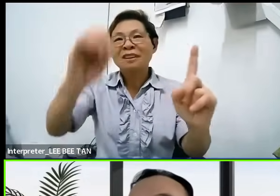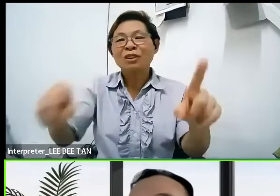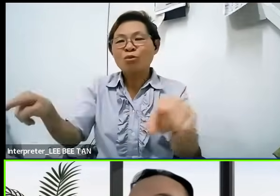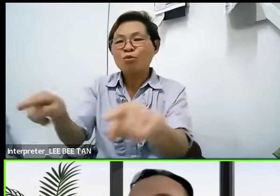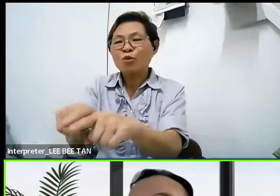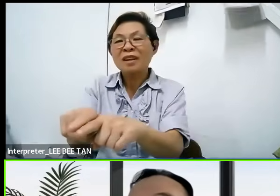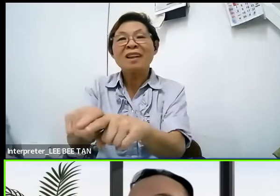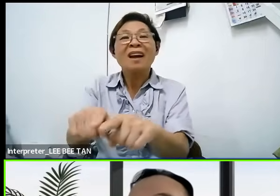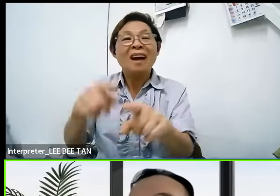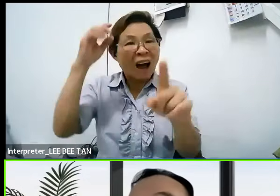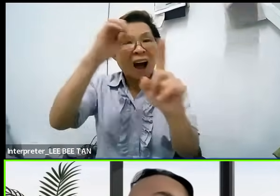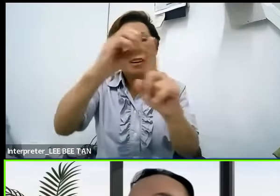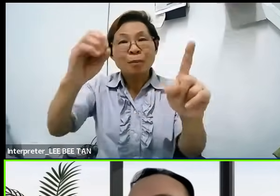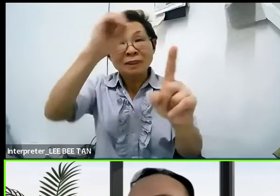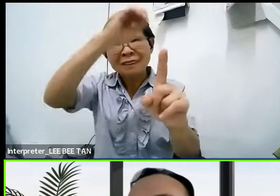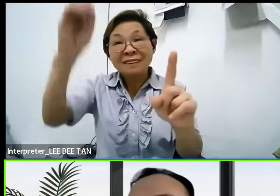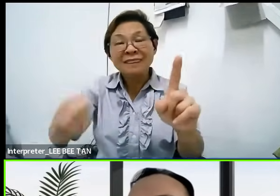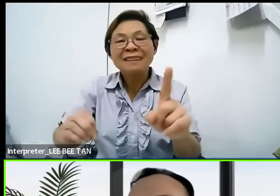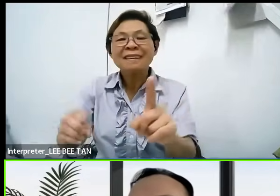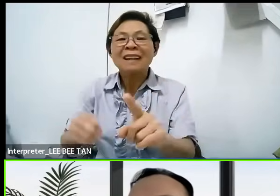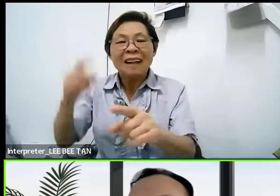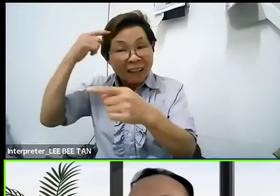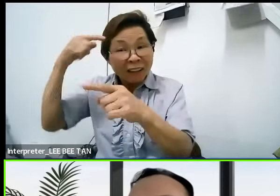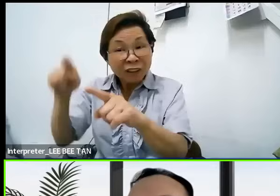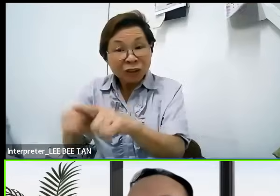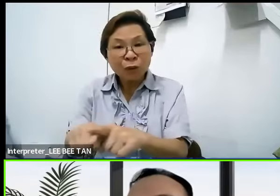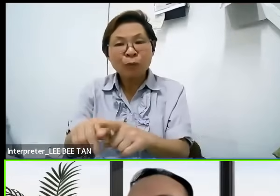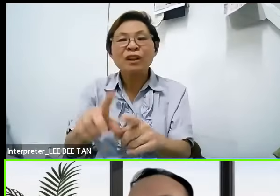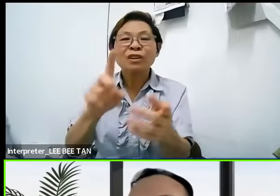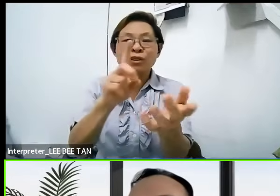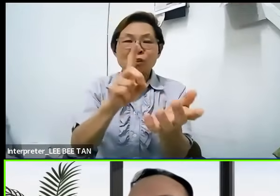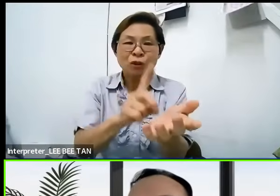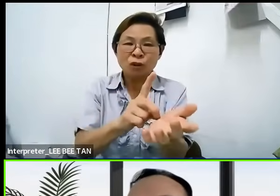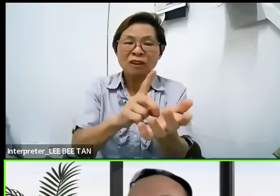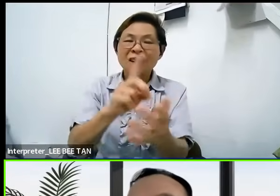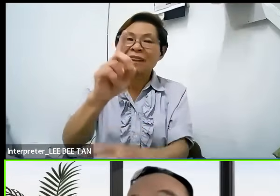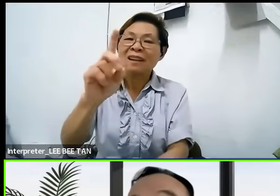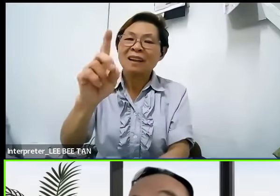Kelly, and I want to add a little bit more